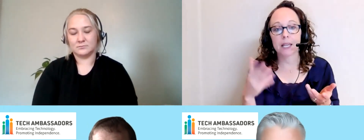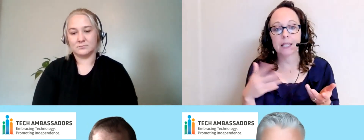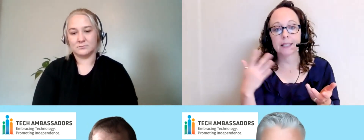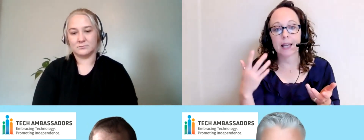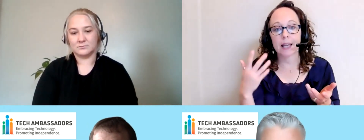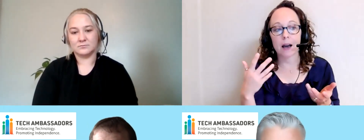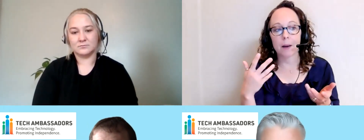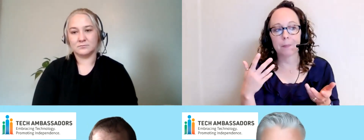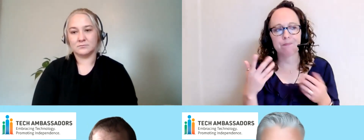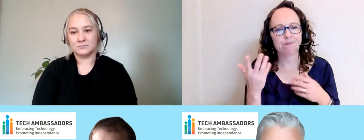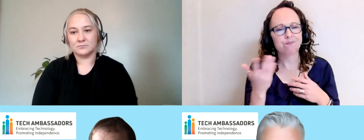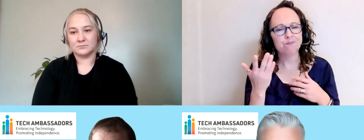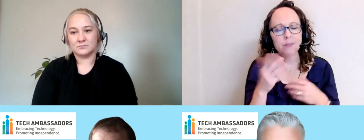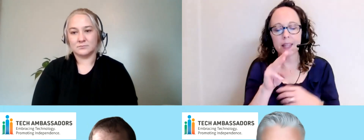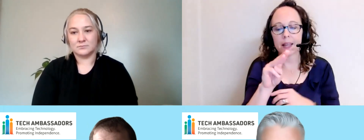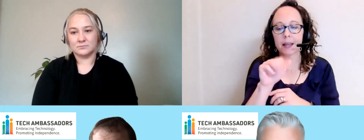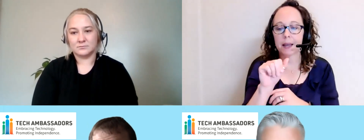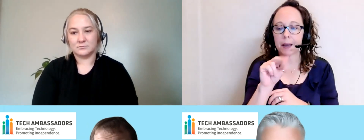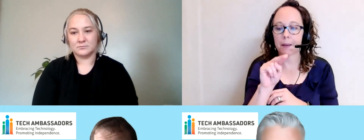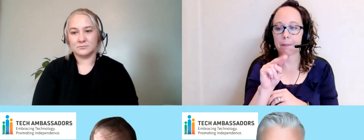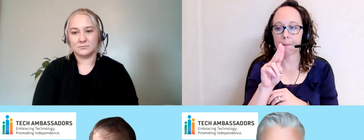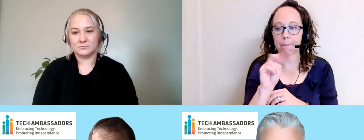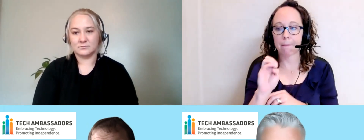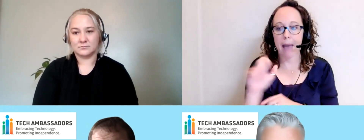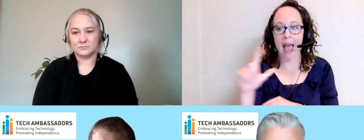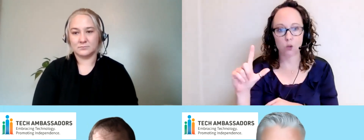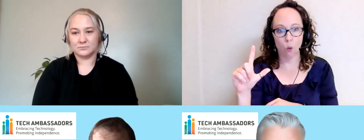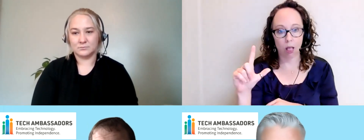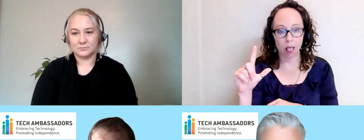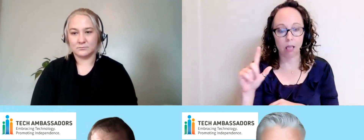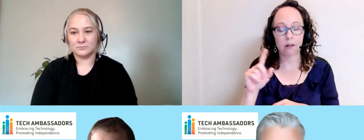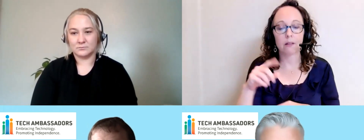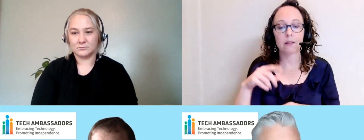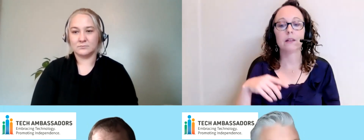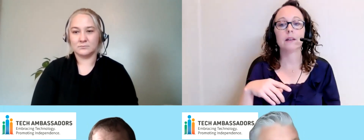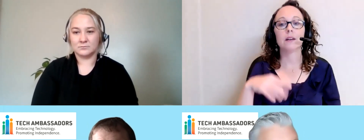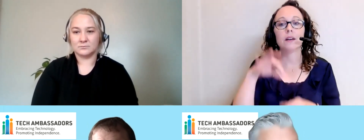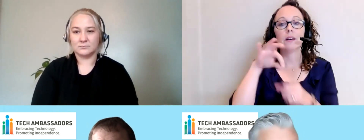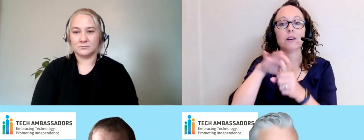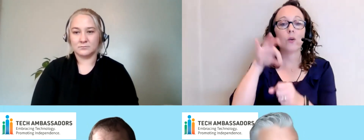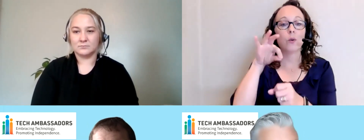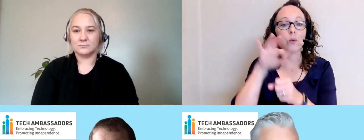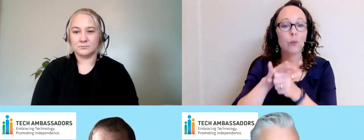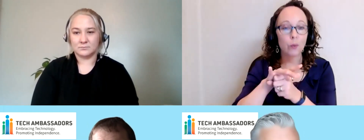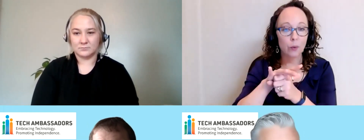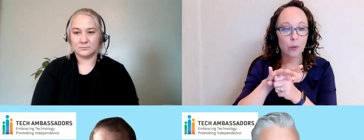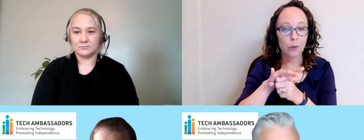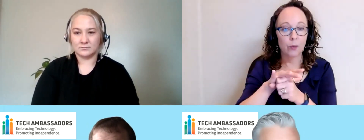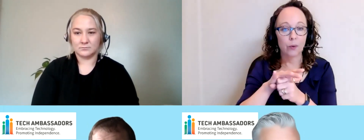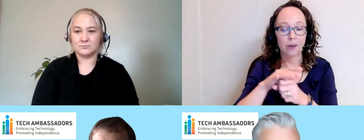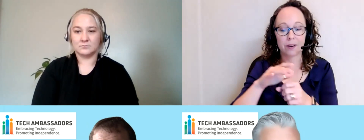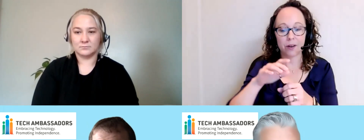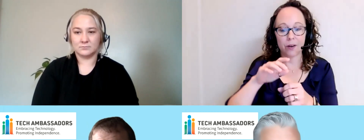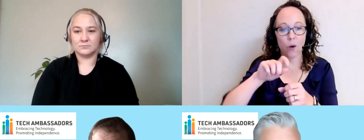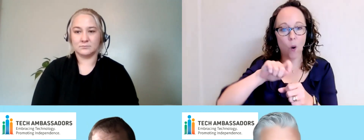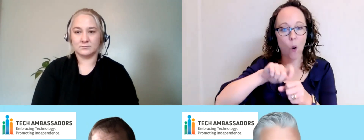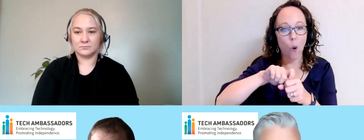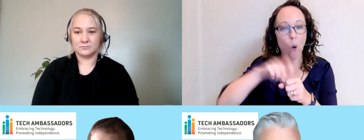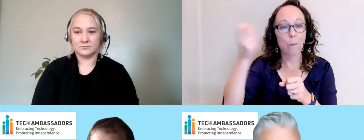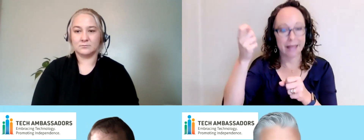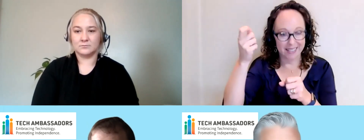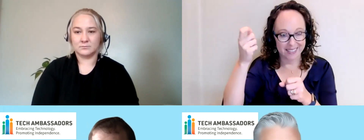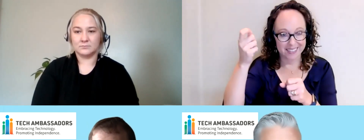a manual, like, pop bottle opener, and it can be used